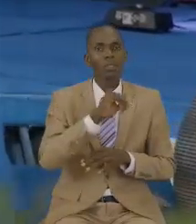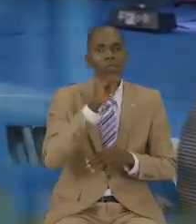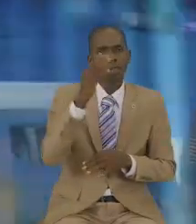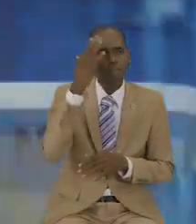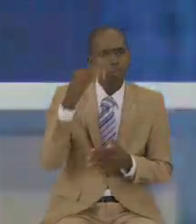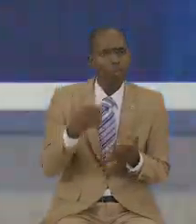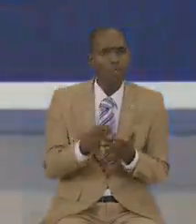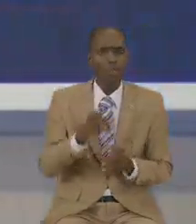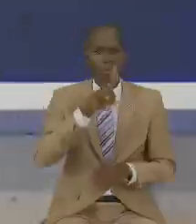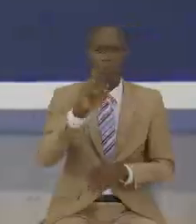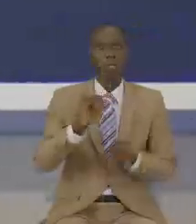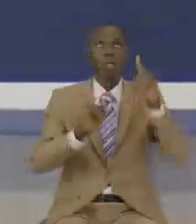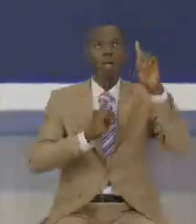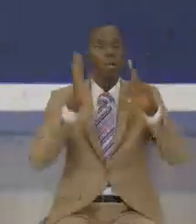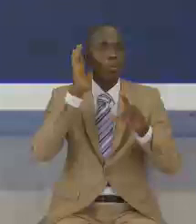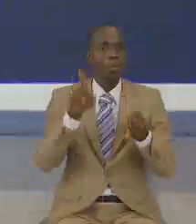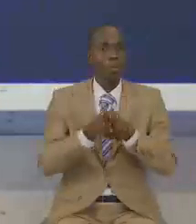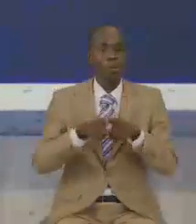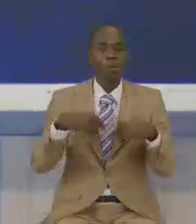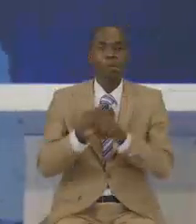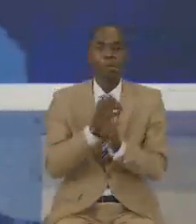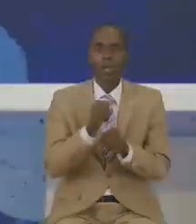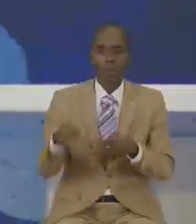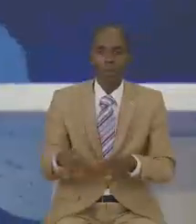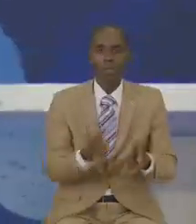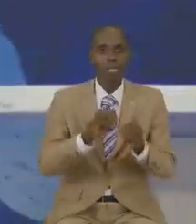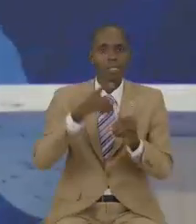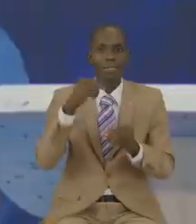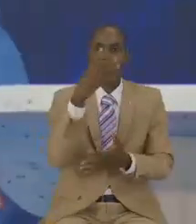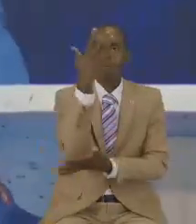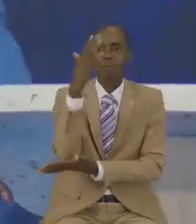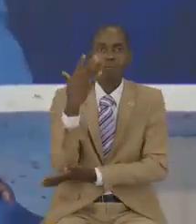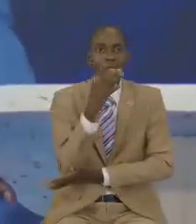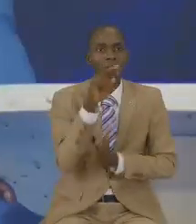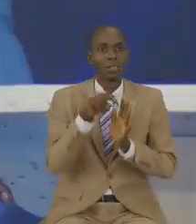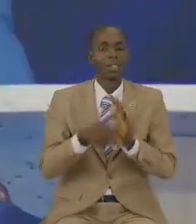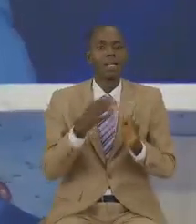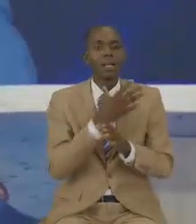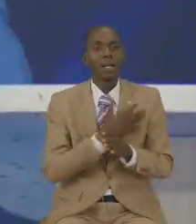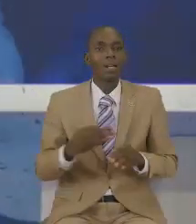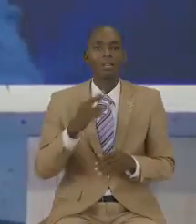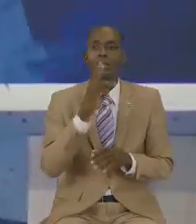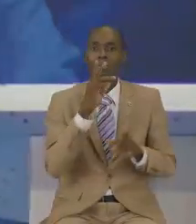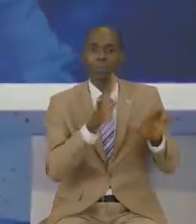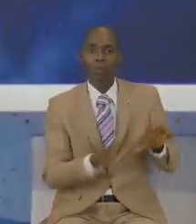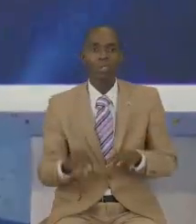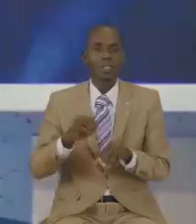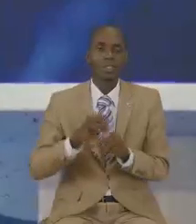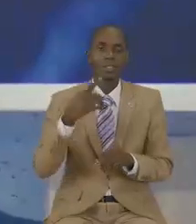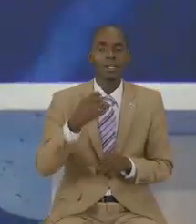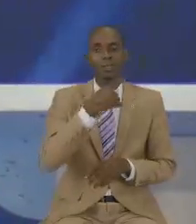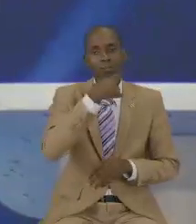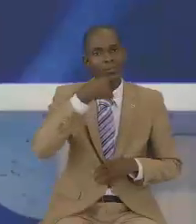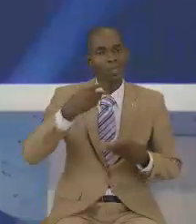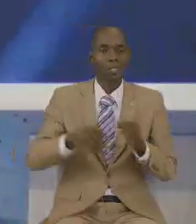will even make a way in your wilderness and rivers in your desert. And then he tells us